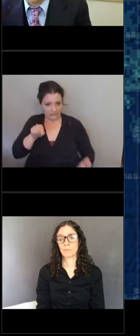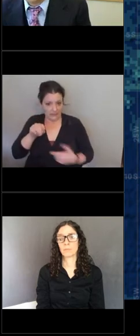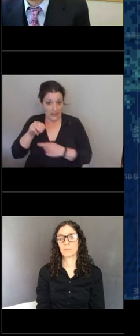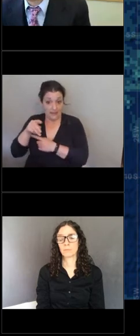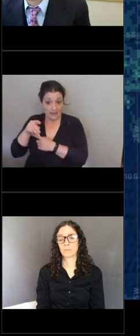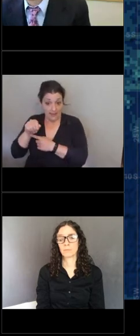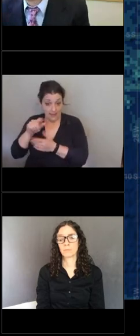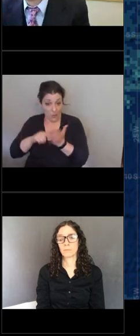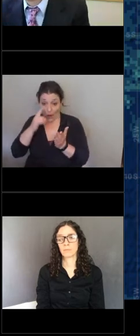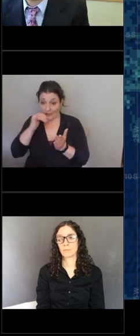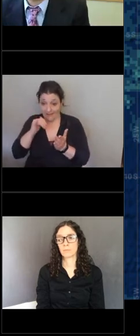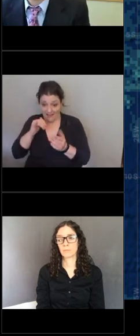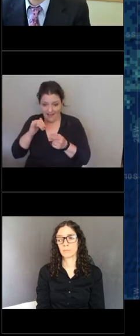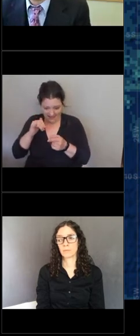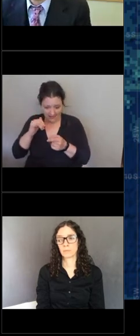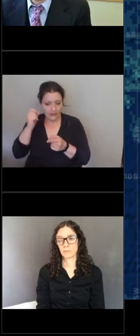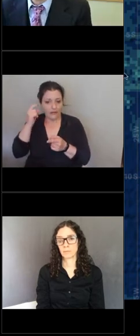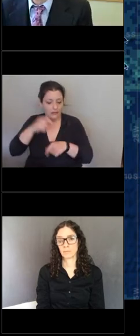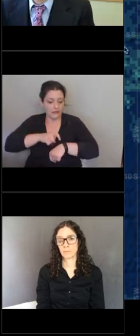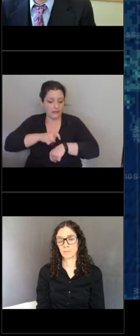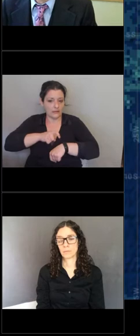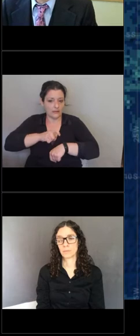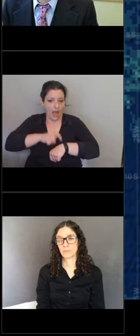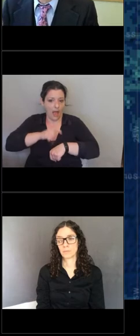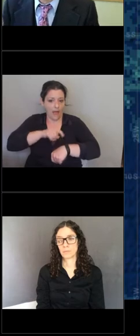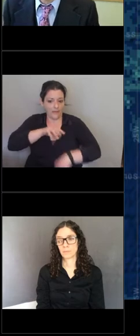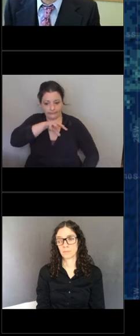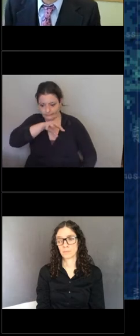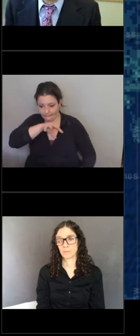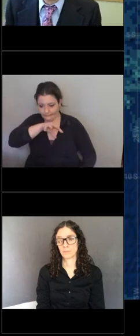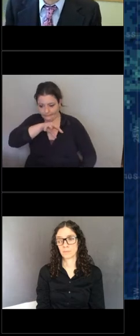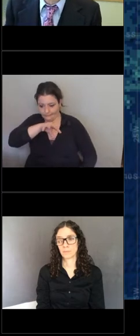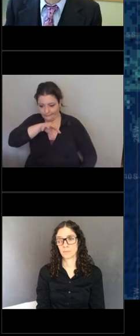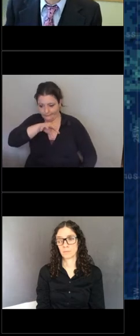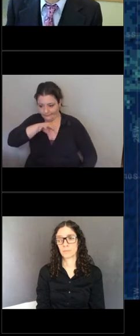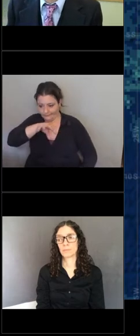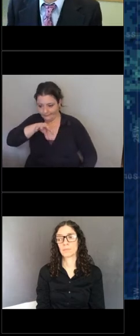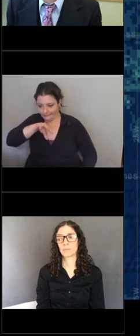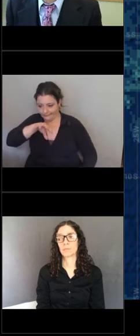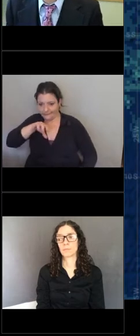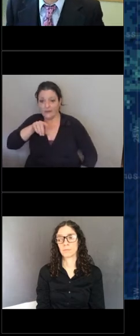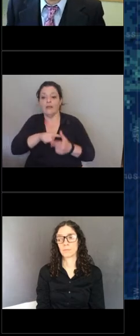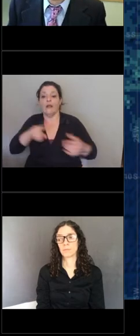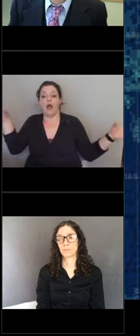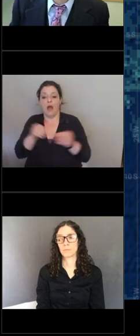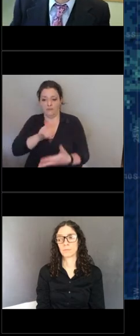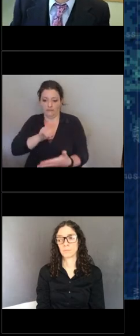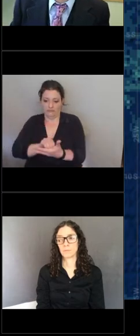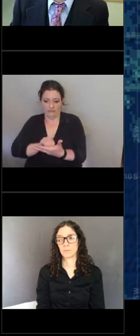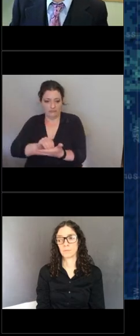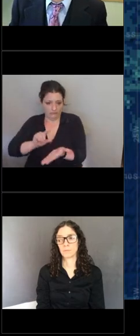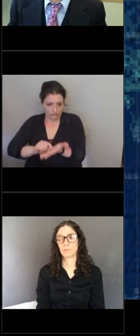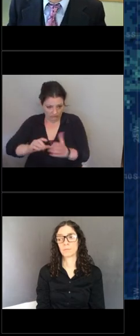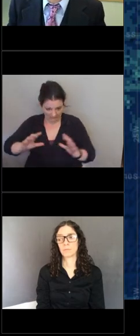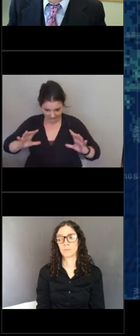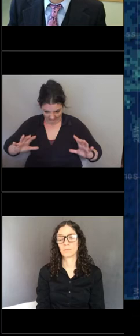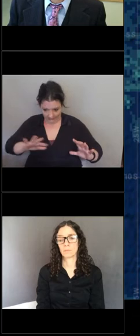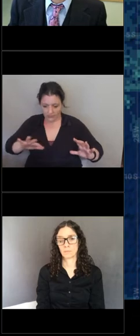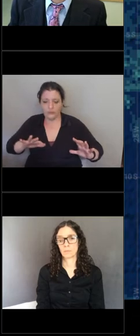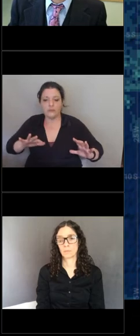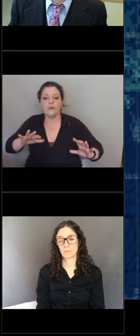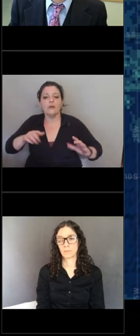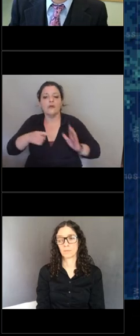time lapse on the Global Fishing Watch database. It's a database that tracks the effort of fishing vessels around the